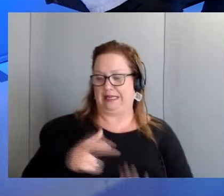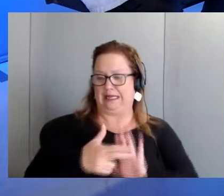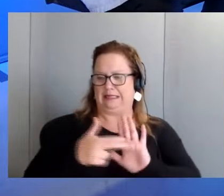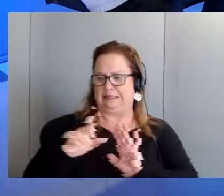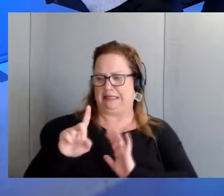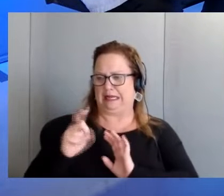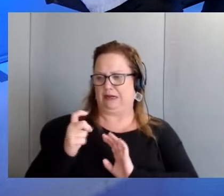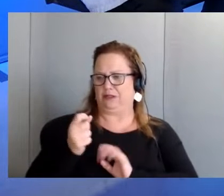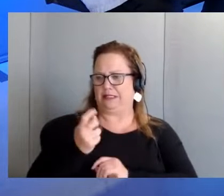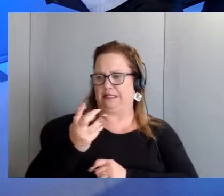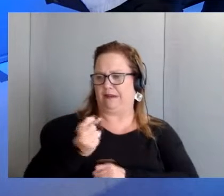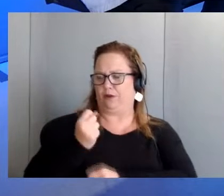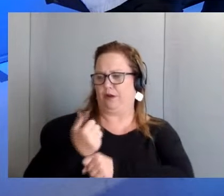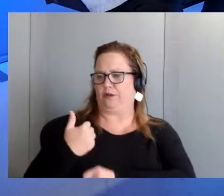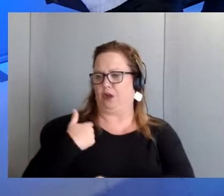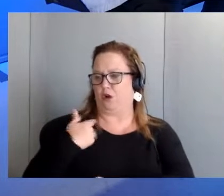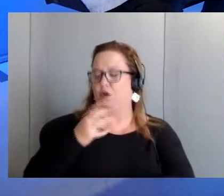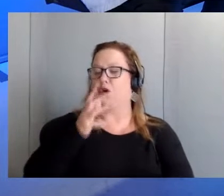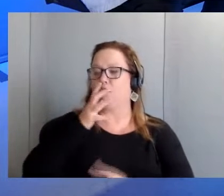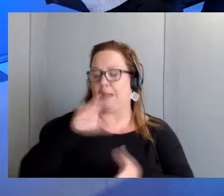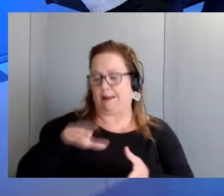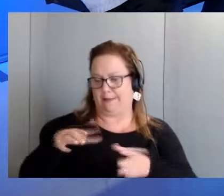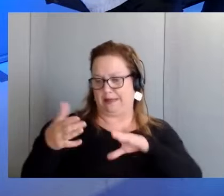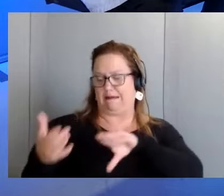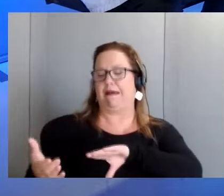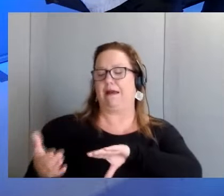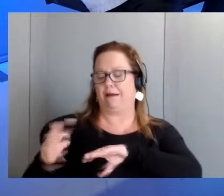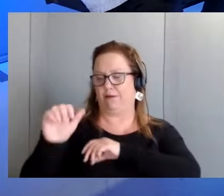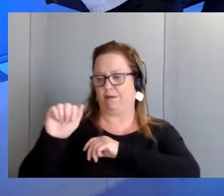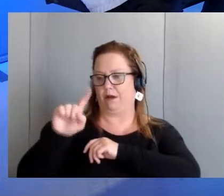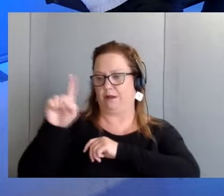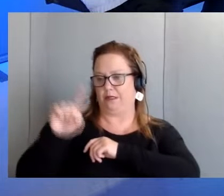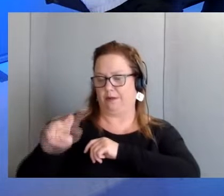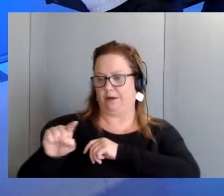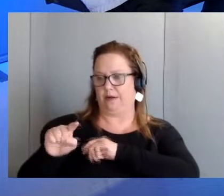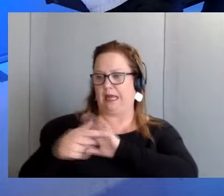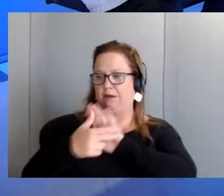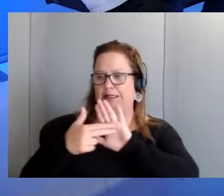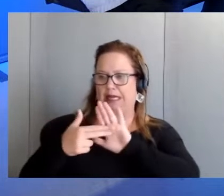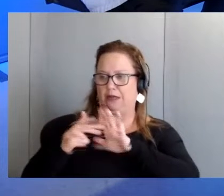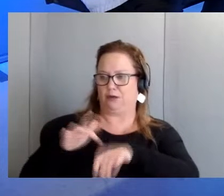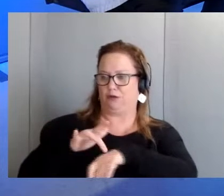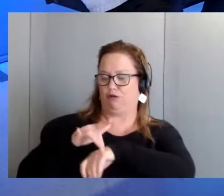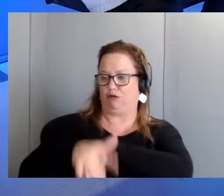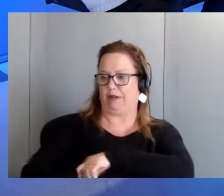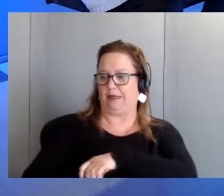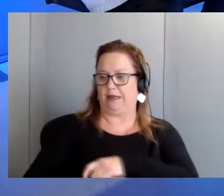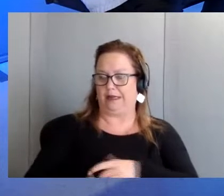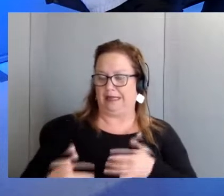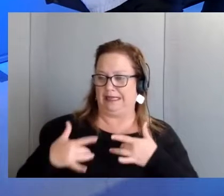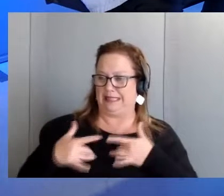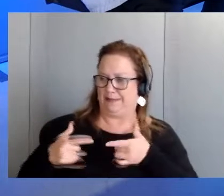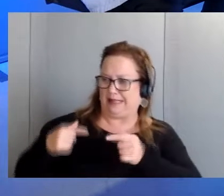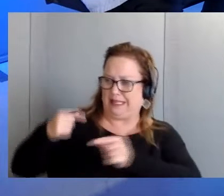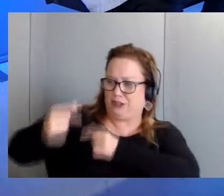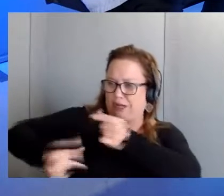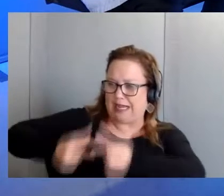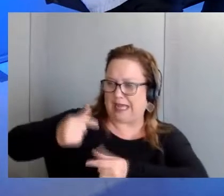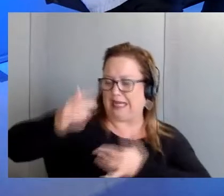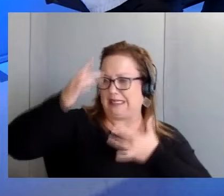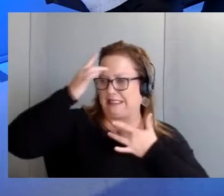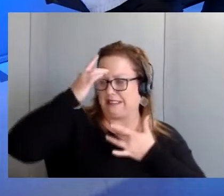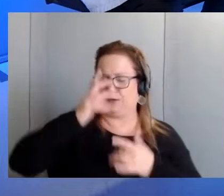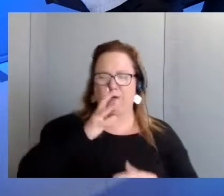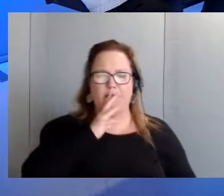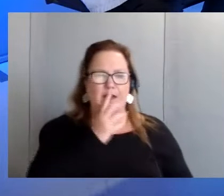years ago. Her mom died from the disease and was diagnosed early as well. Is it usually a genetic disease? We talked about that a little